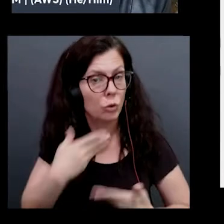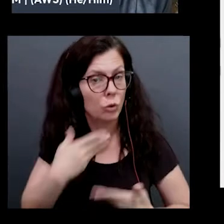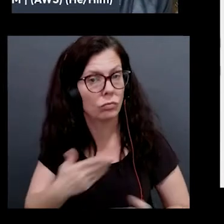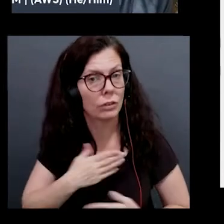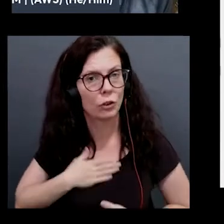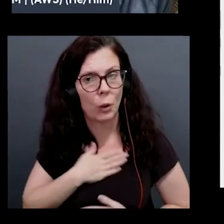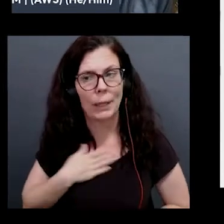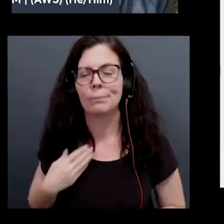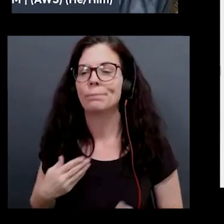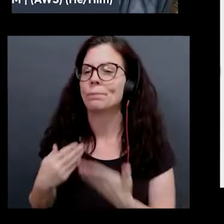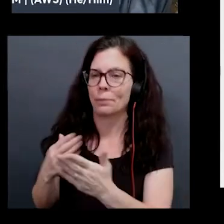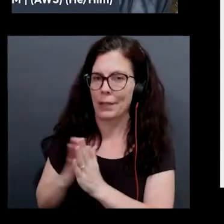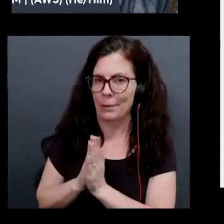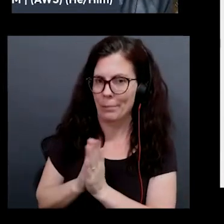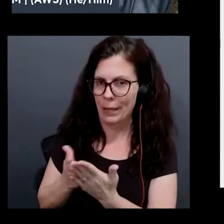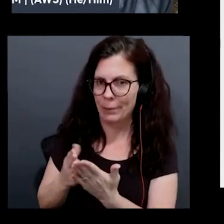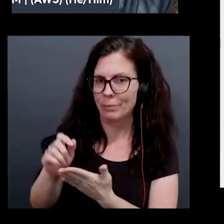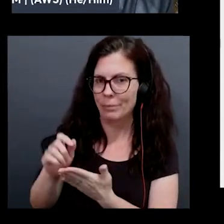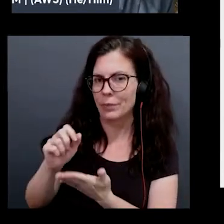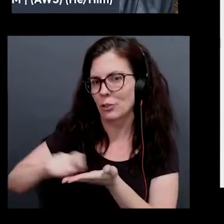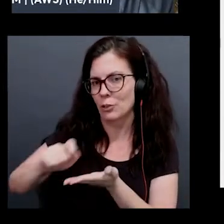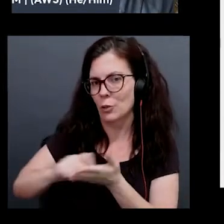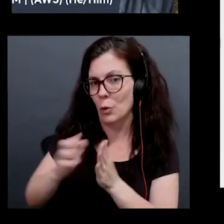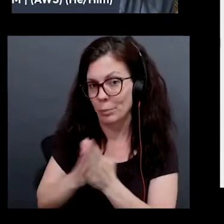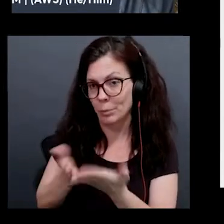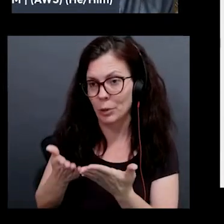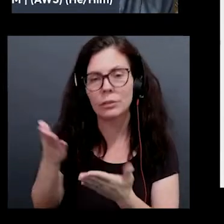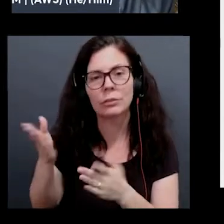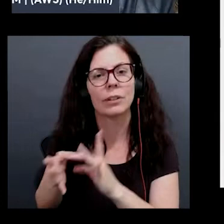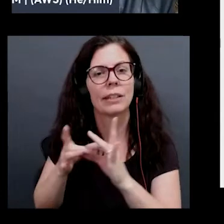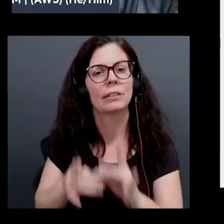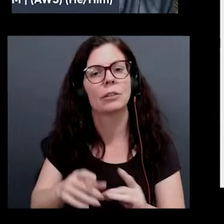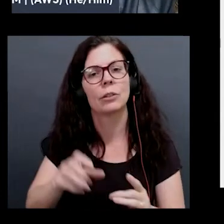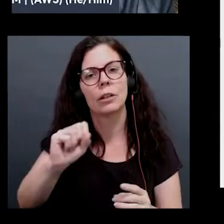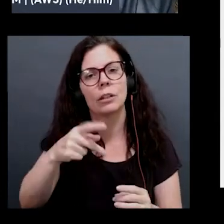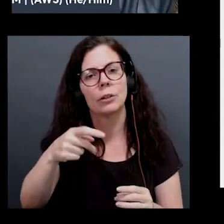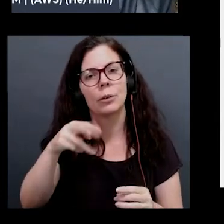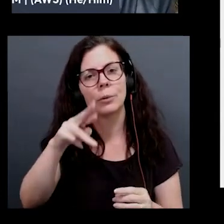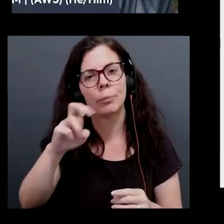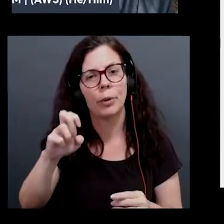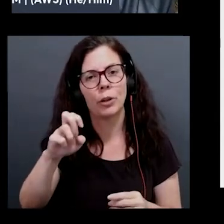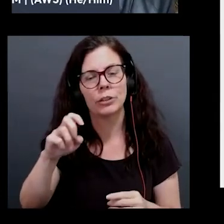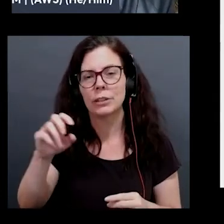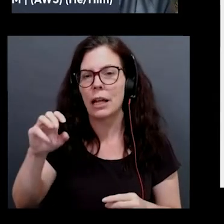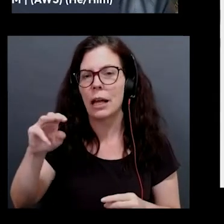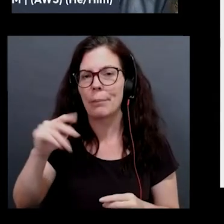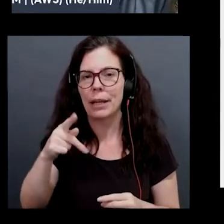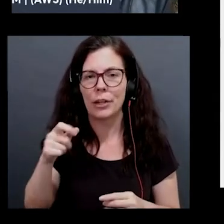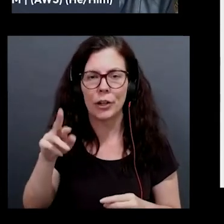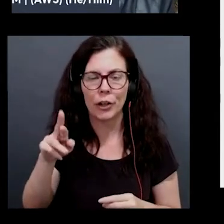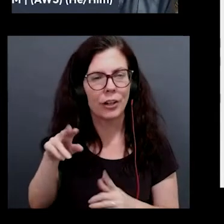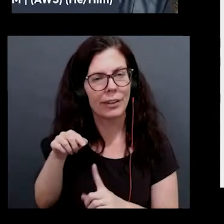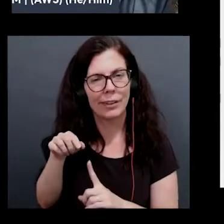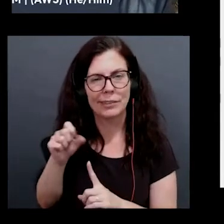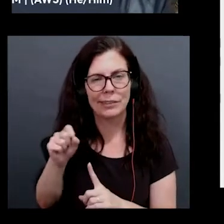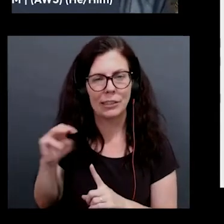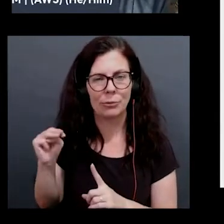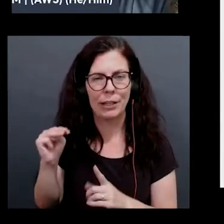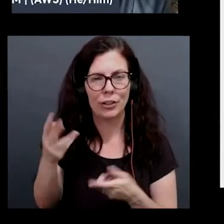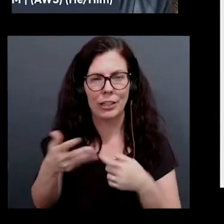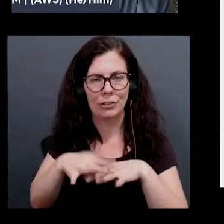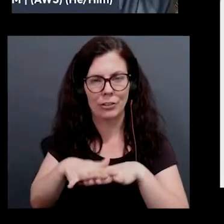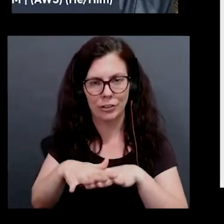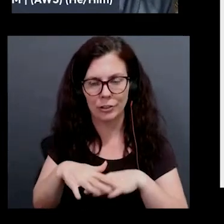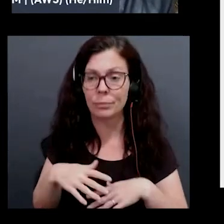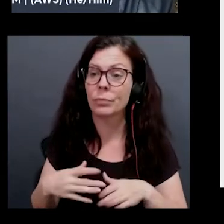here, tying back into that Sparsification, deep sparse Sagemaker integration, just showing